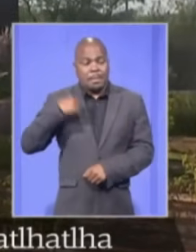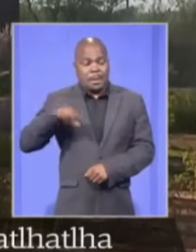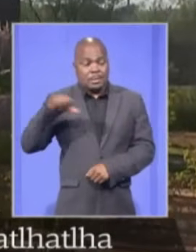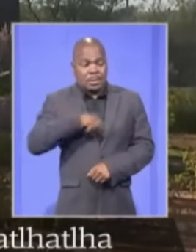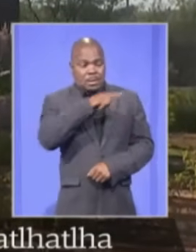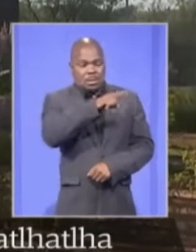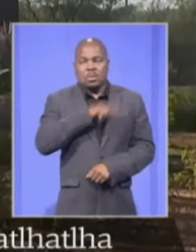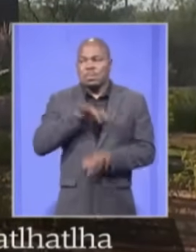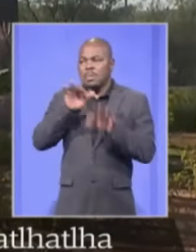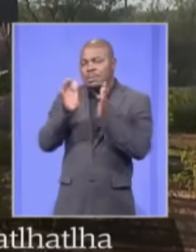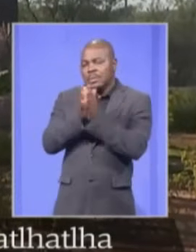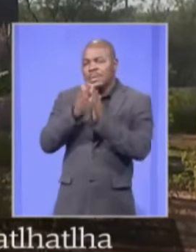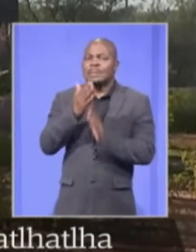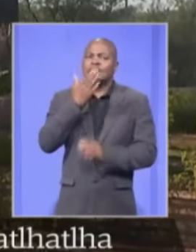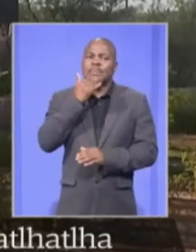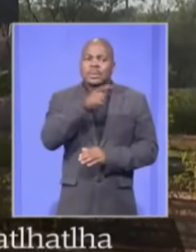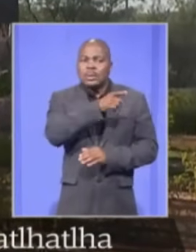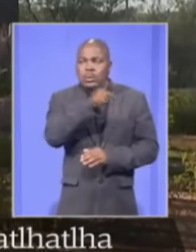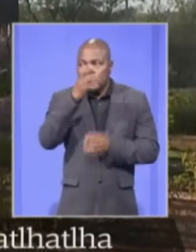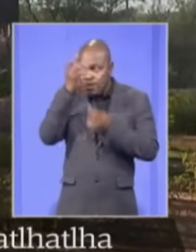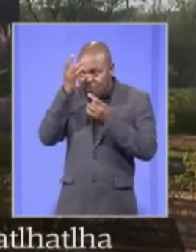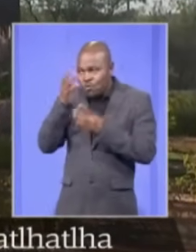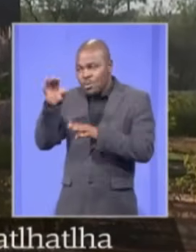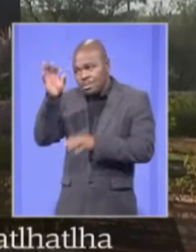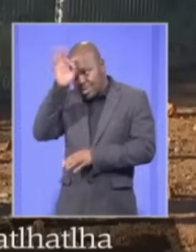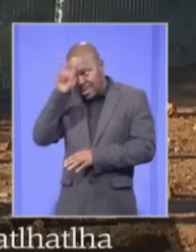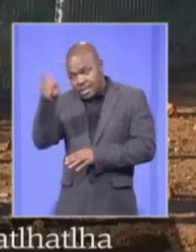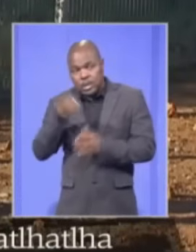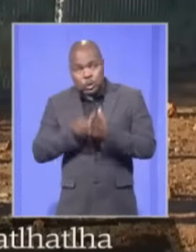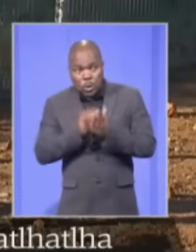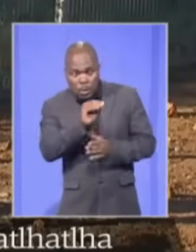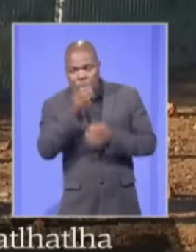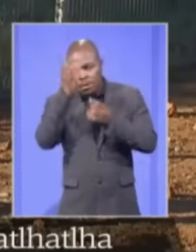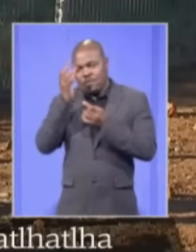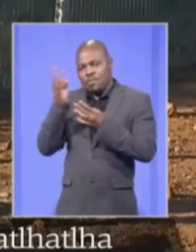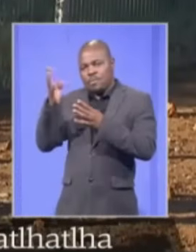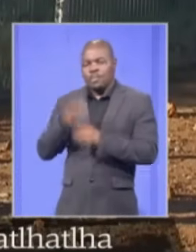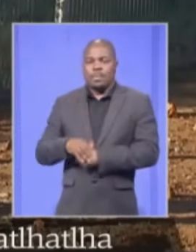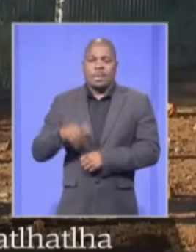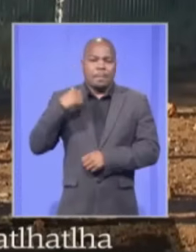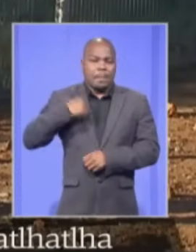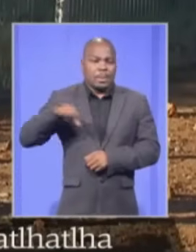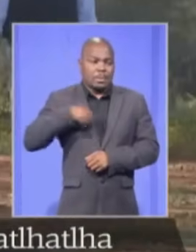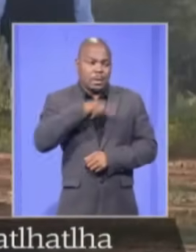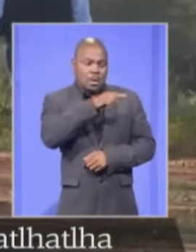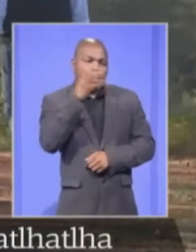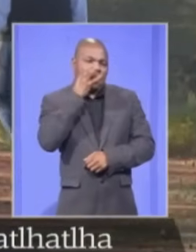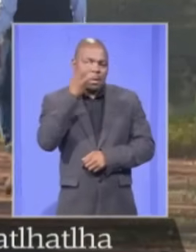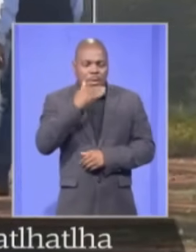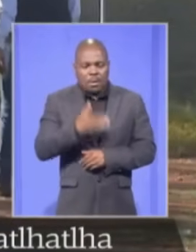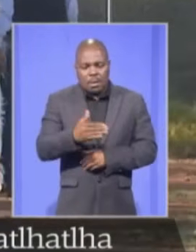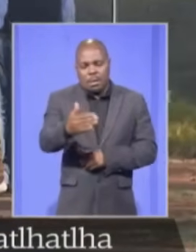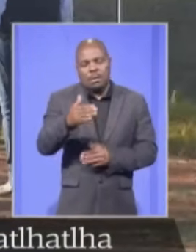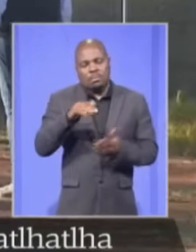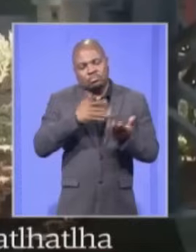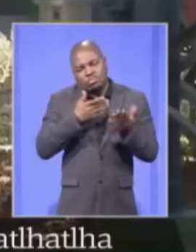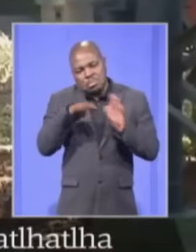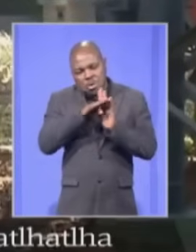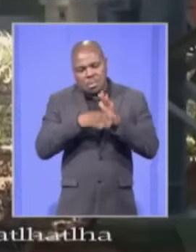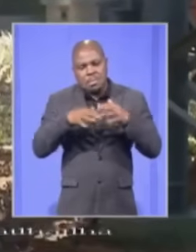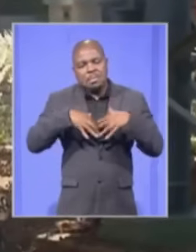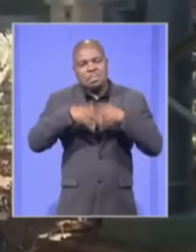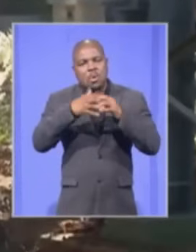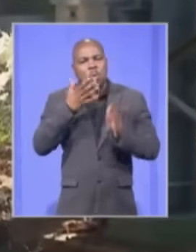dirisana le borramolao go bega ditiragalo tsa bosenyi. Masepala wa Soloplaki wa re o mo lenaneng la go thapa basireletsi.